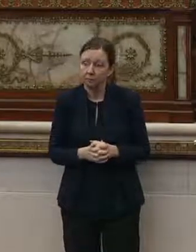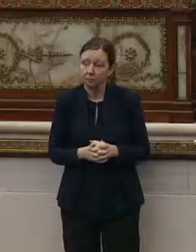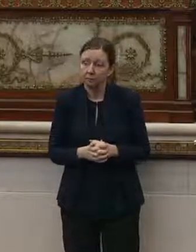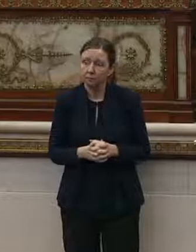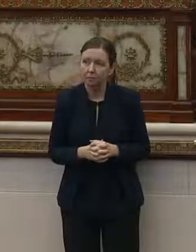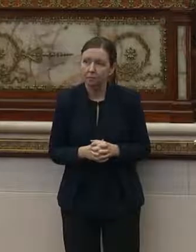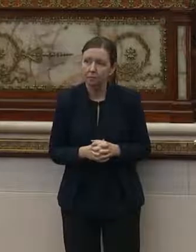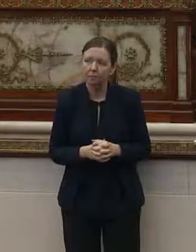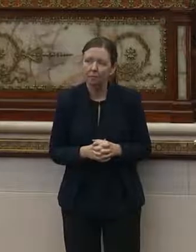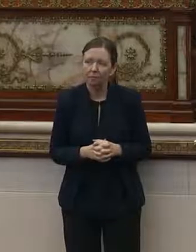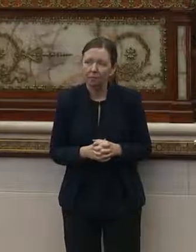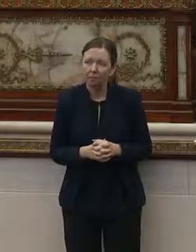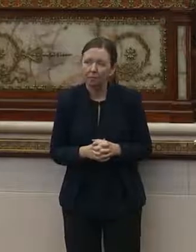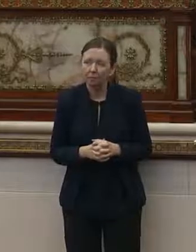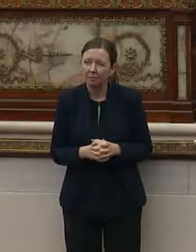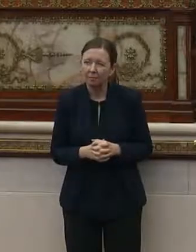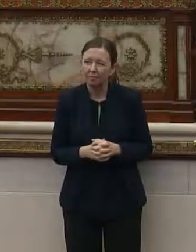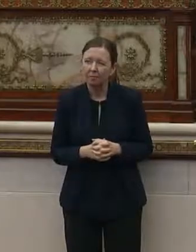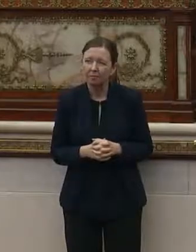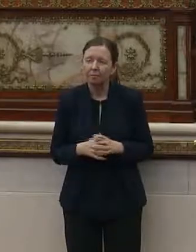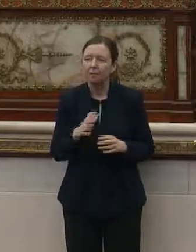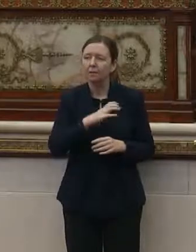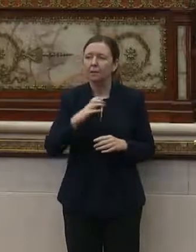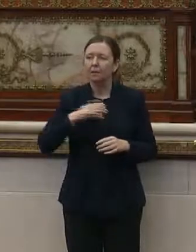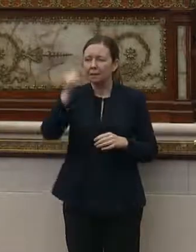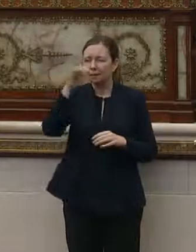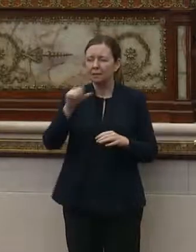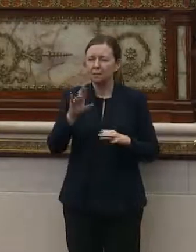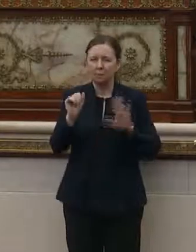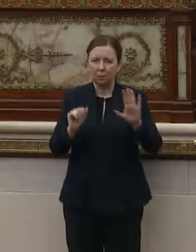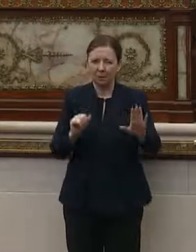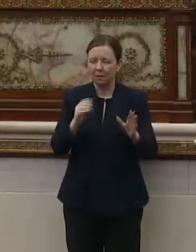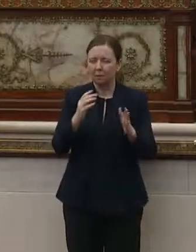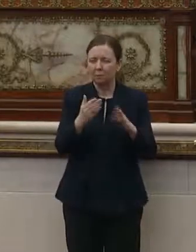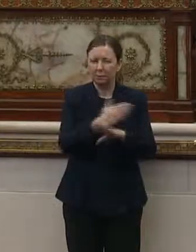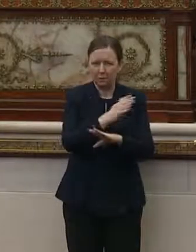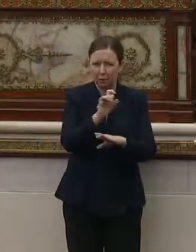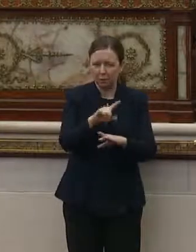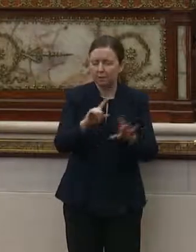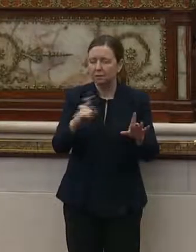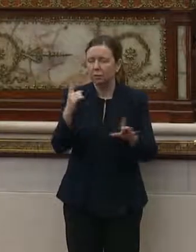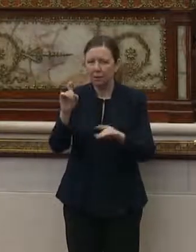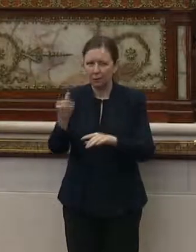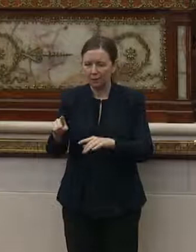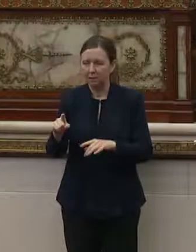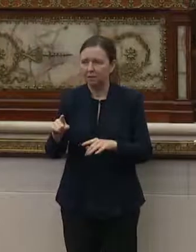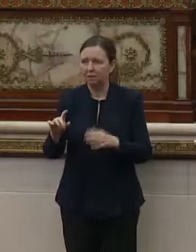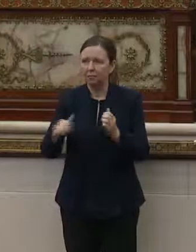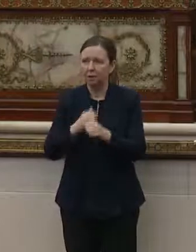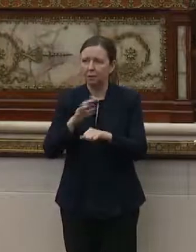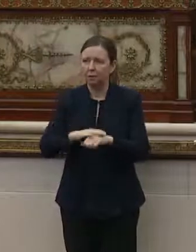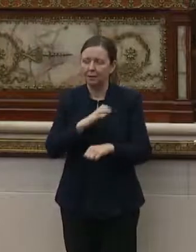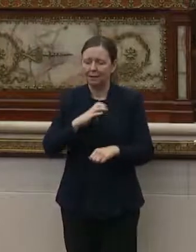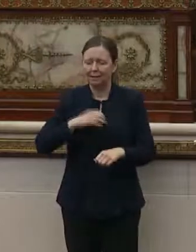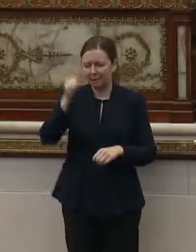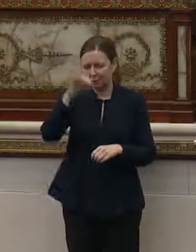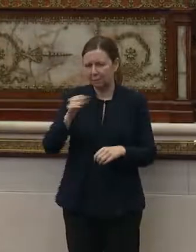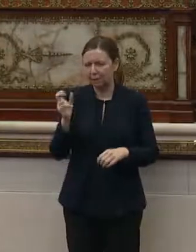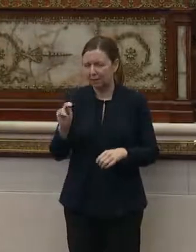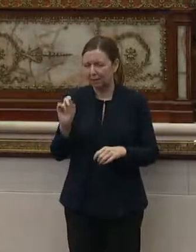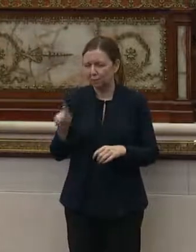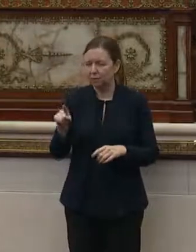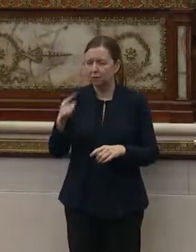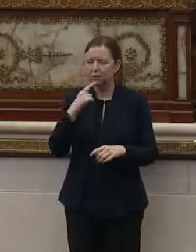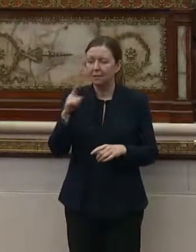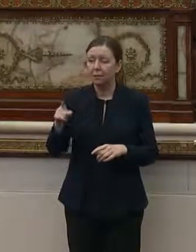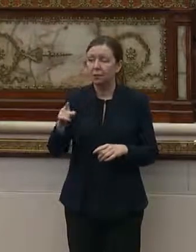Thank you, Madam Chair. Councilman Squilla, before you go, one quick question, just following up on Councilman Johnson's question. So you